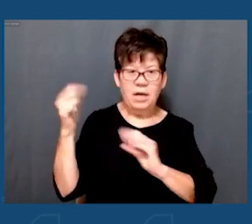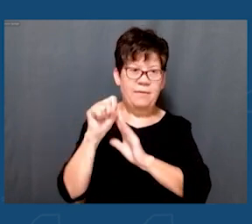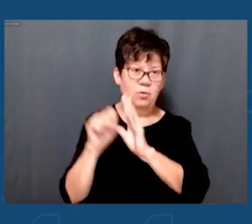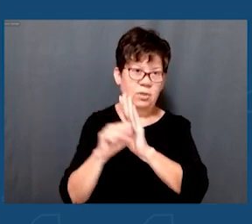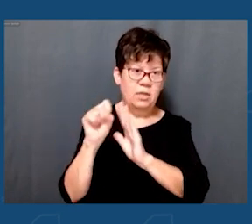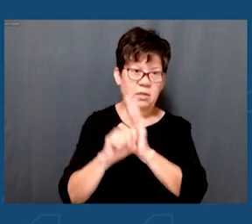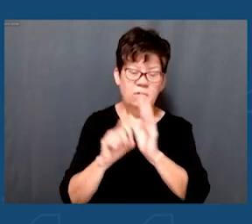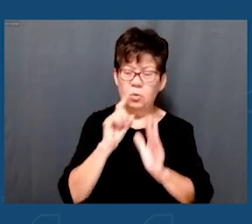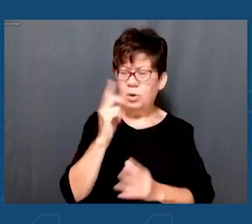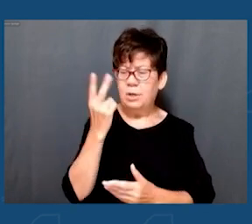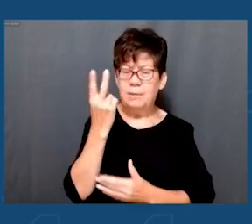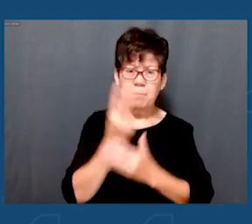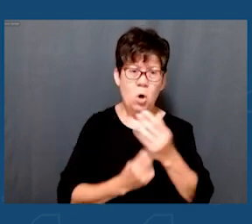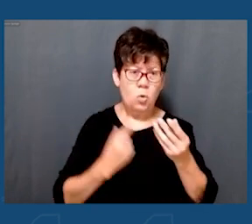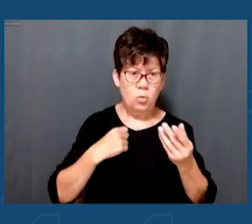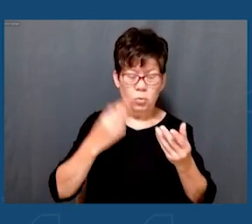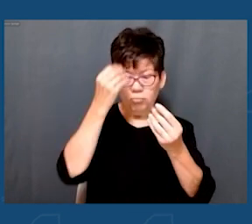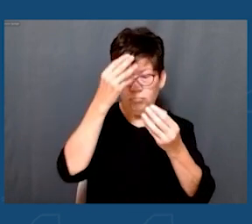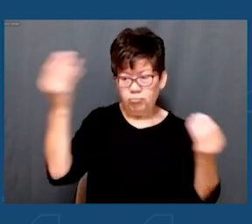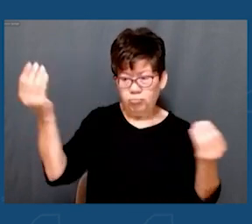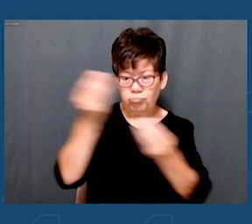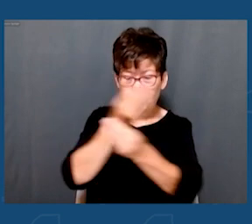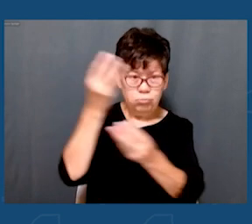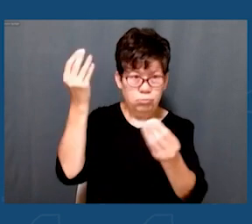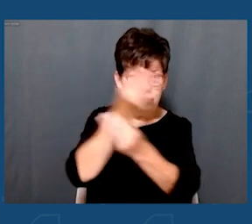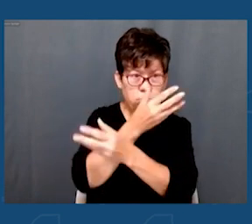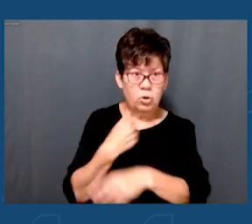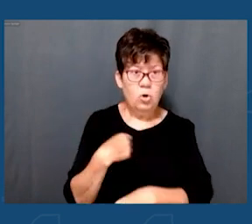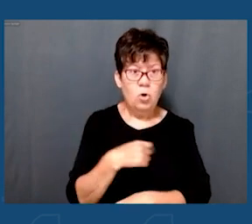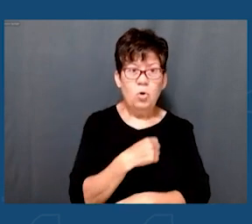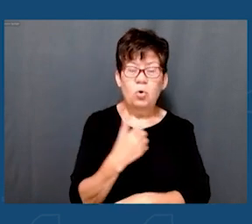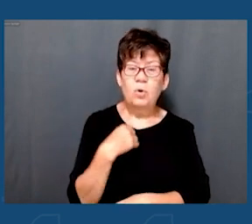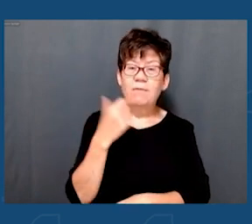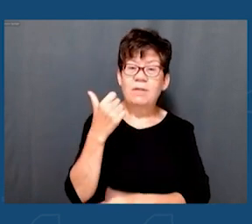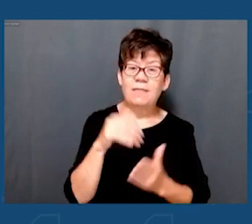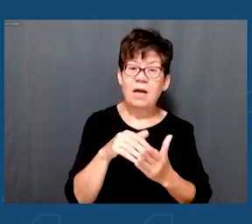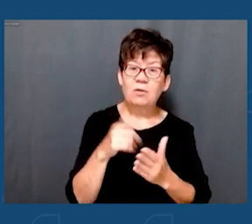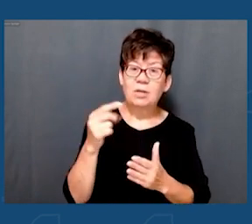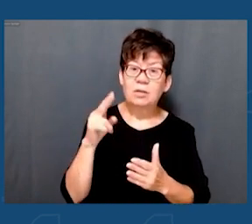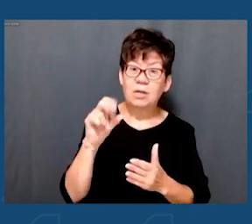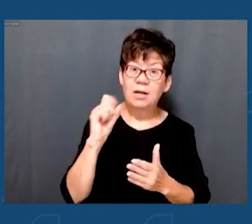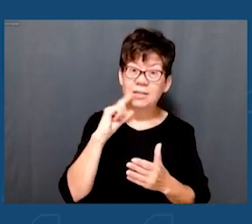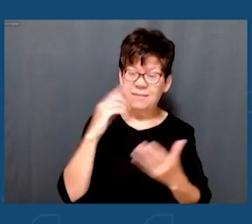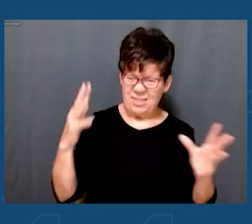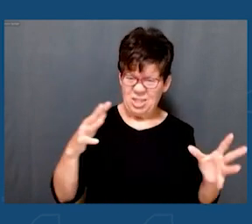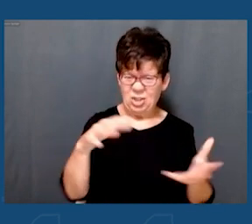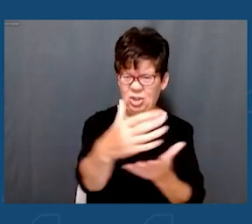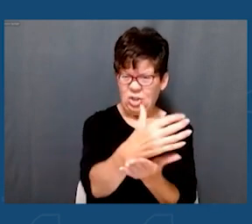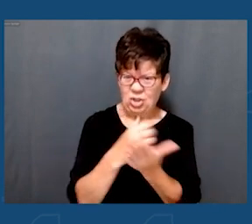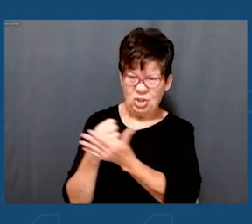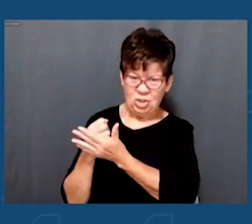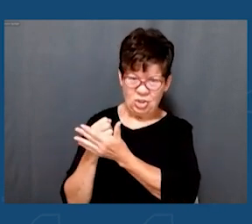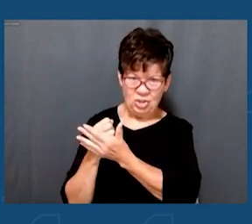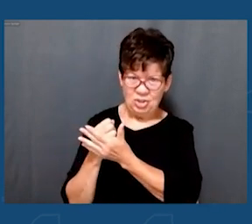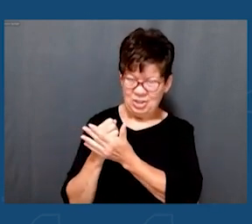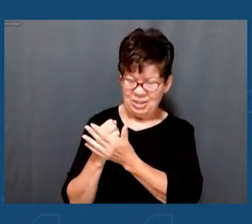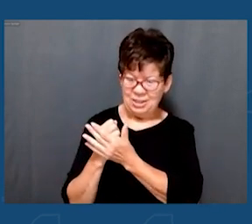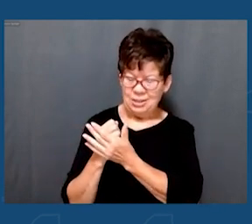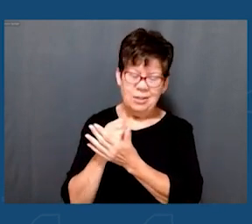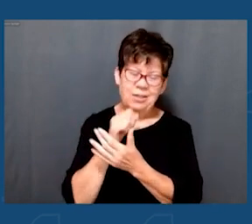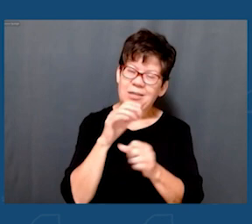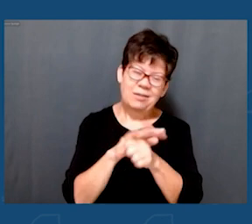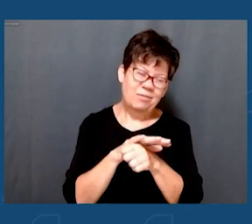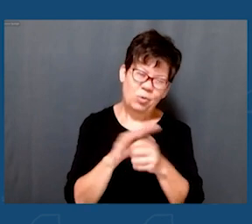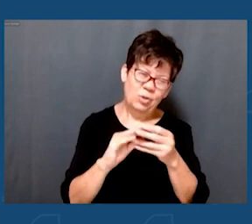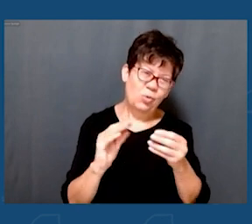ways. That while we have 10,000 guns off the streets, it's great progress. It's not the entire story.